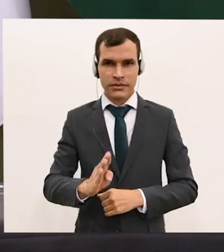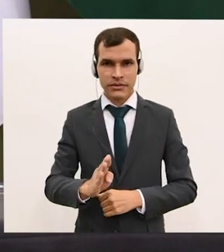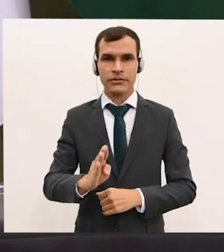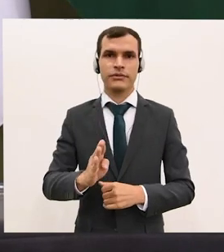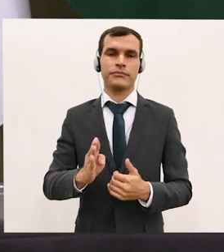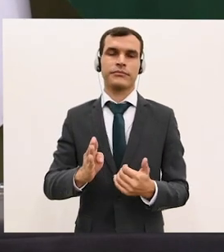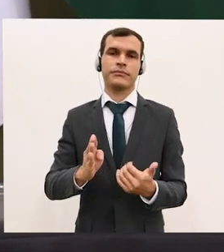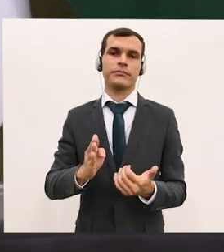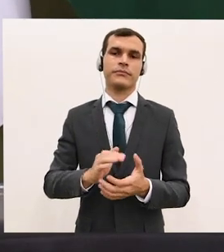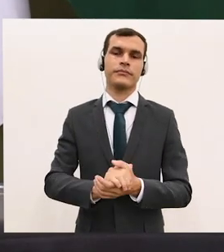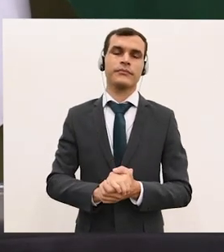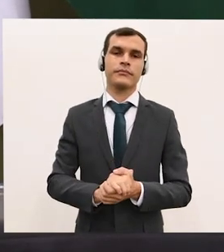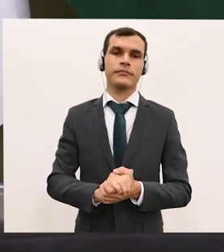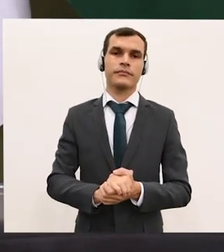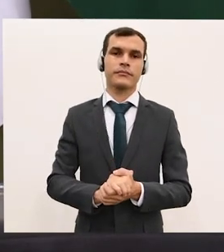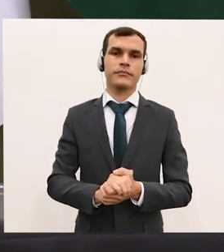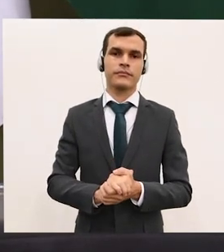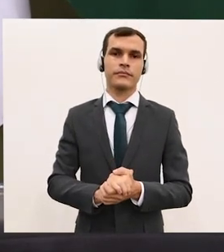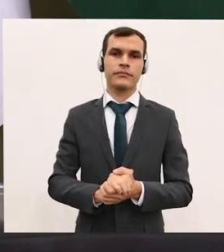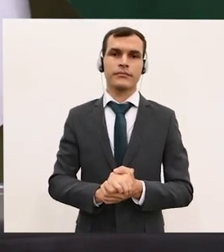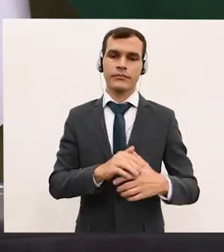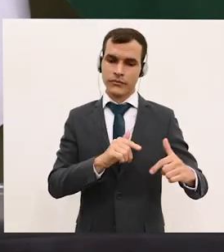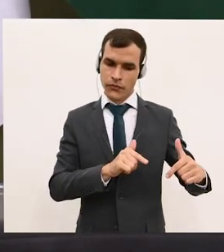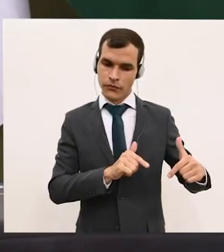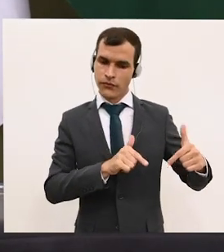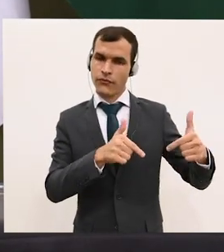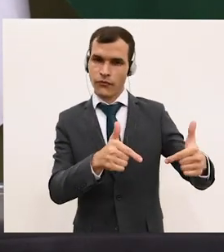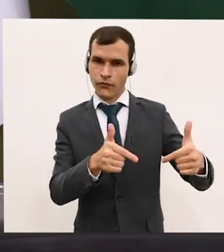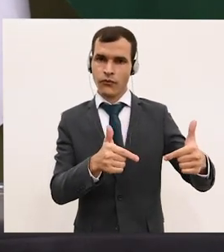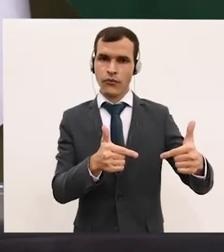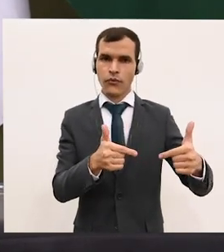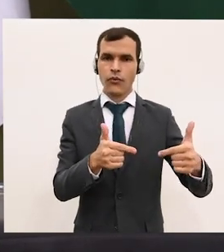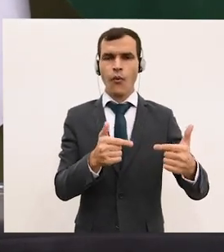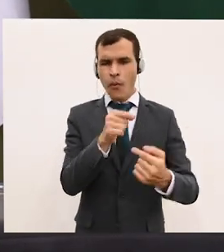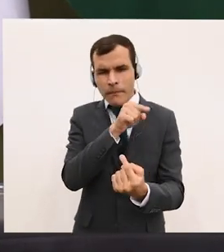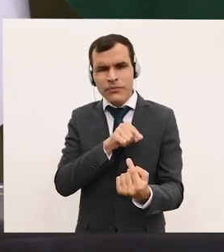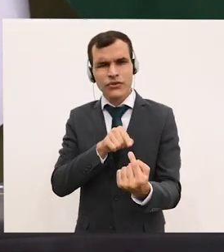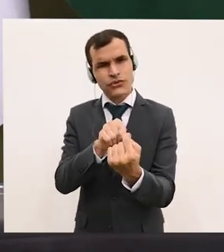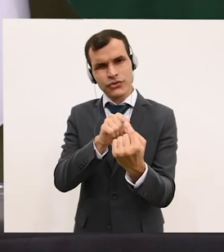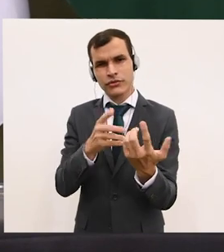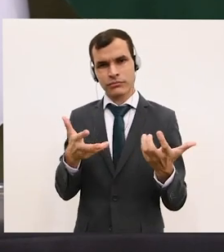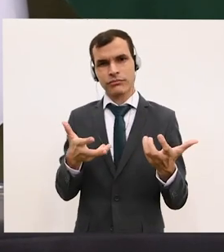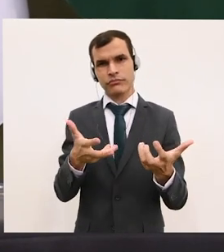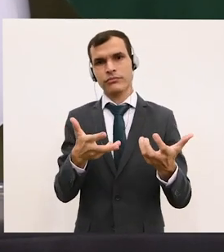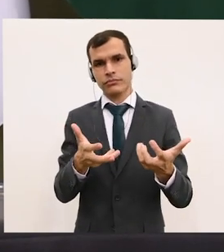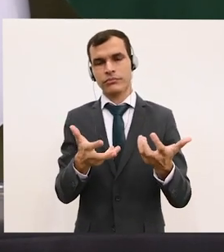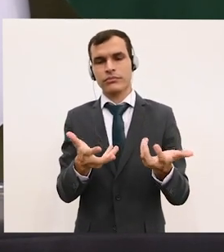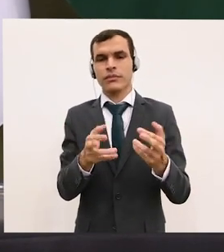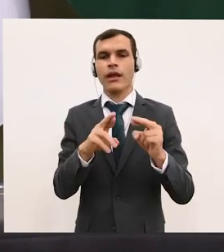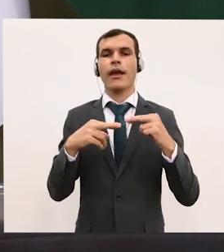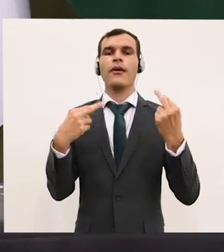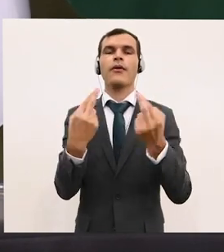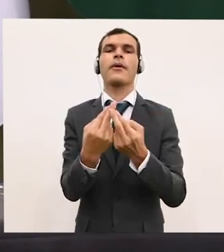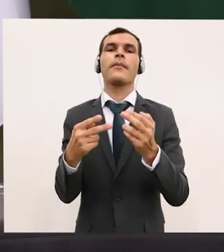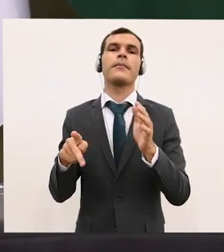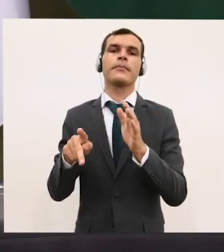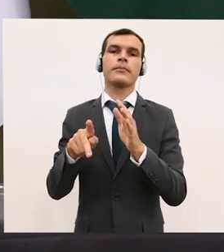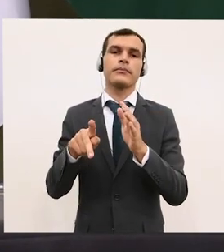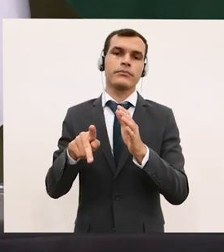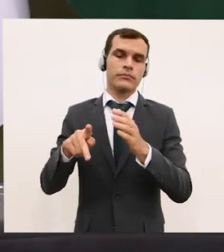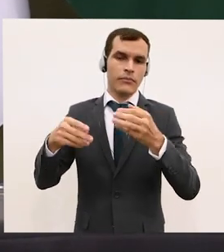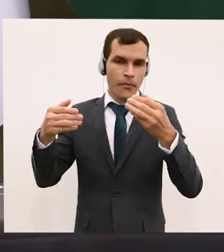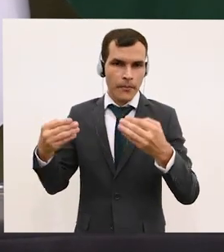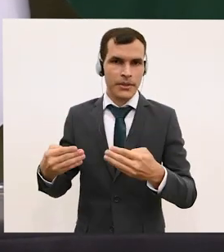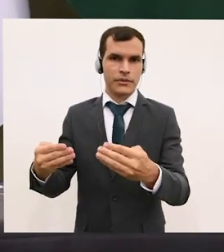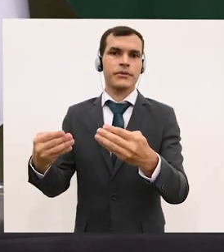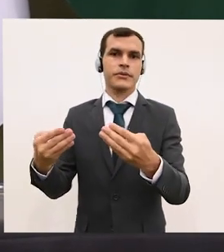our ministerial conference. And I want to end with that, the package of measures and achievements we would like to